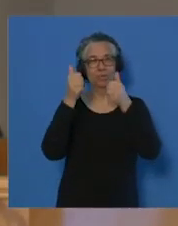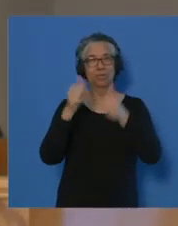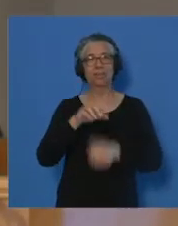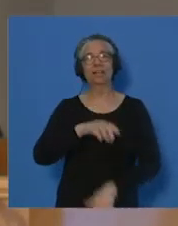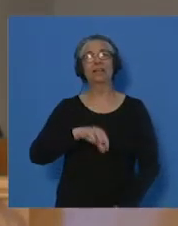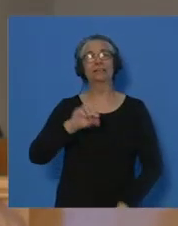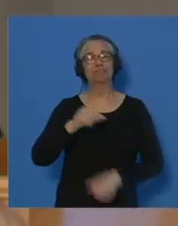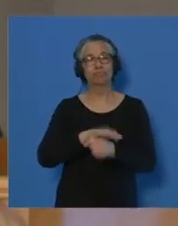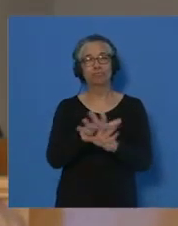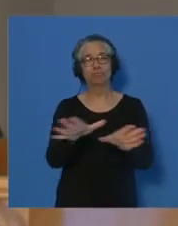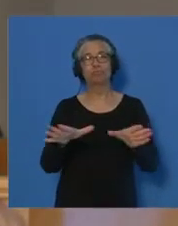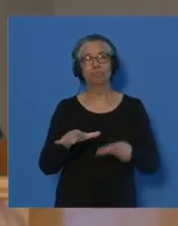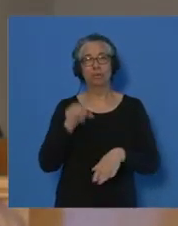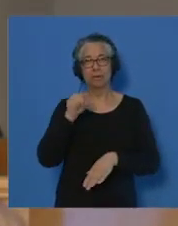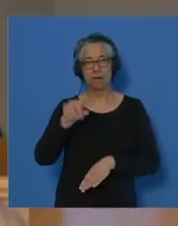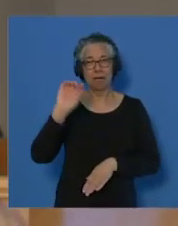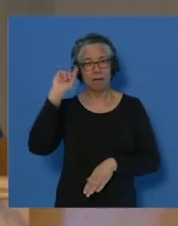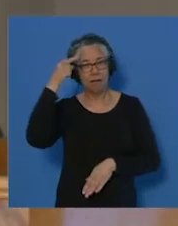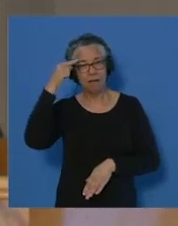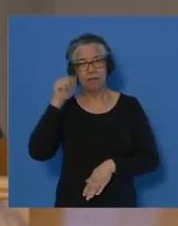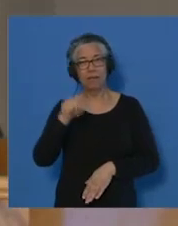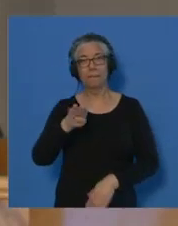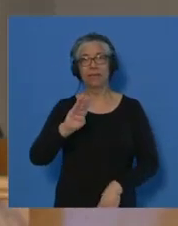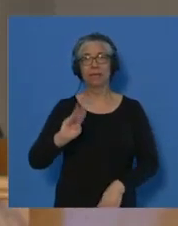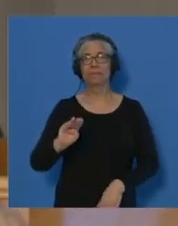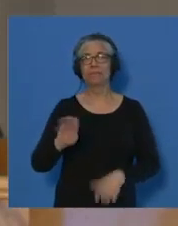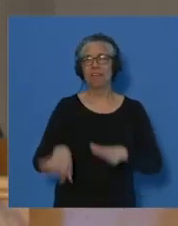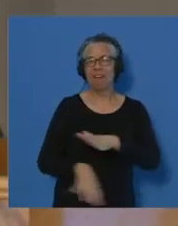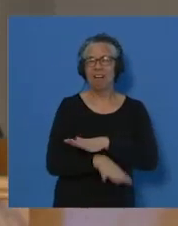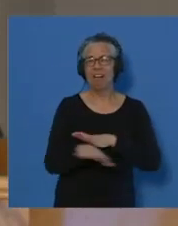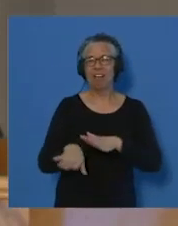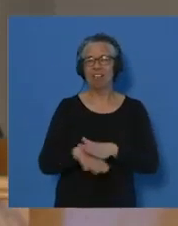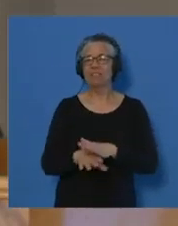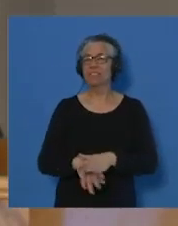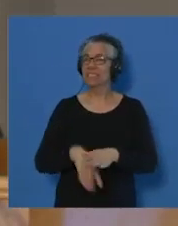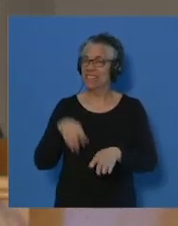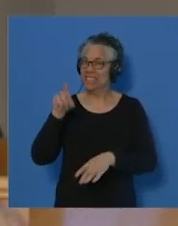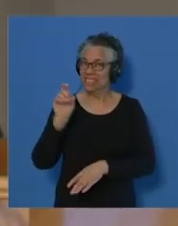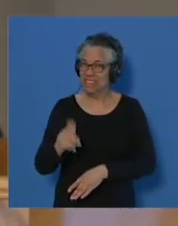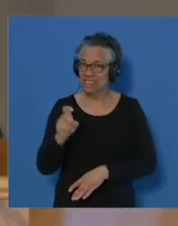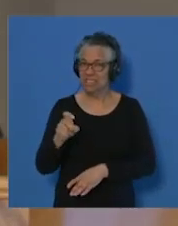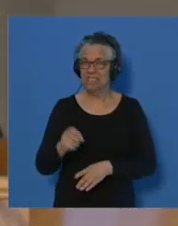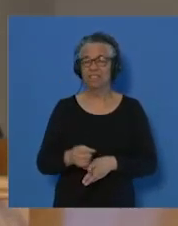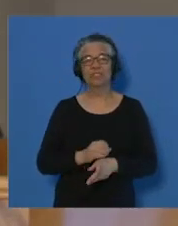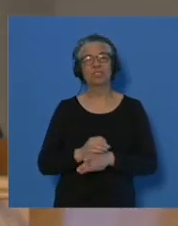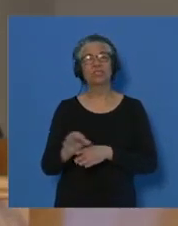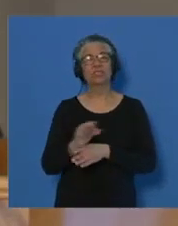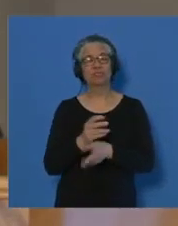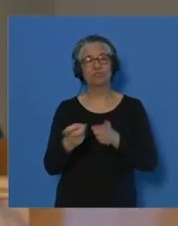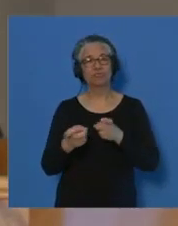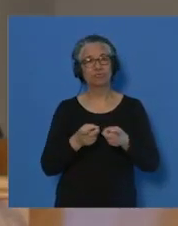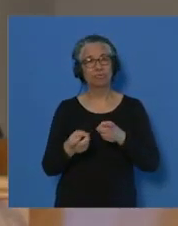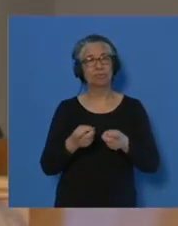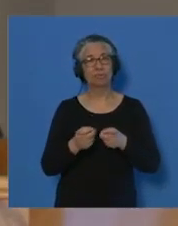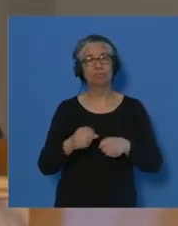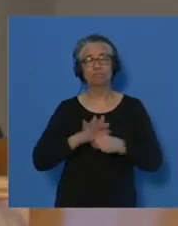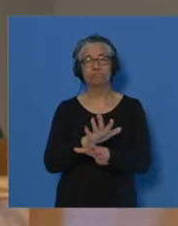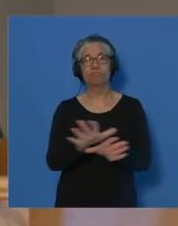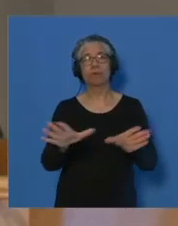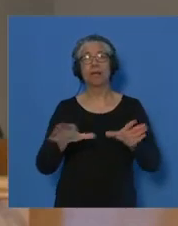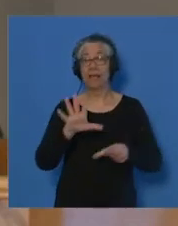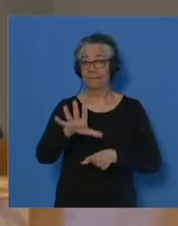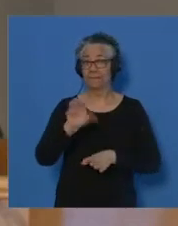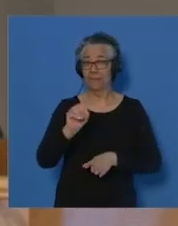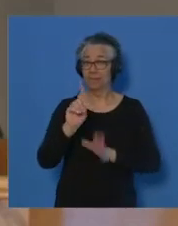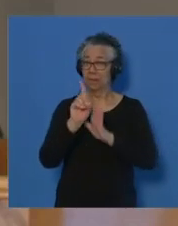coronavirus.gov.bm and covers the fundamentals of infection prevention and control of COVID-19. This 50-minute course